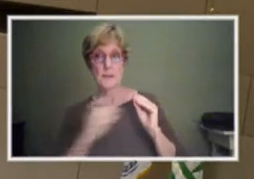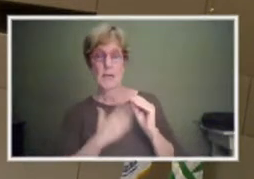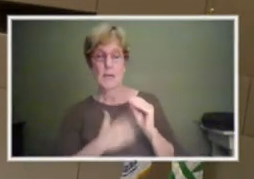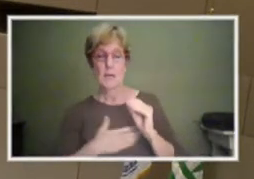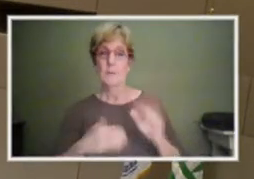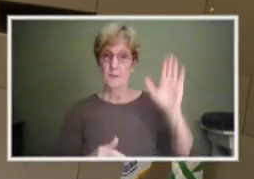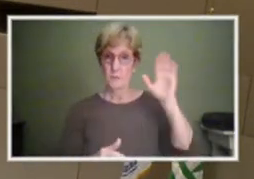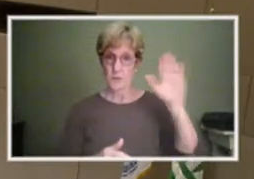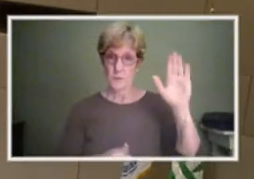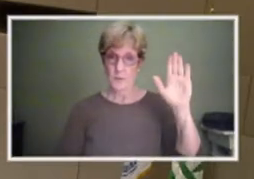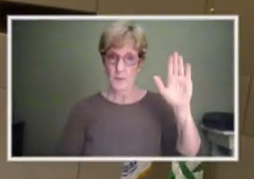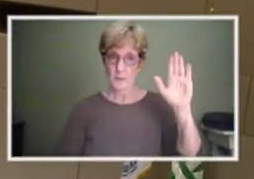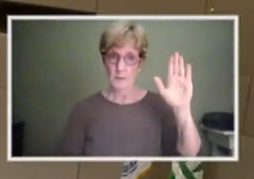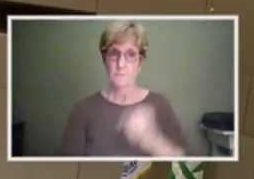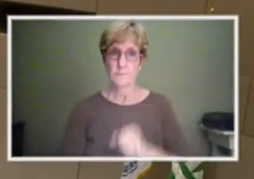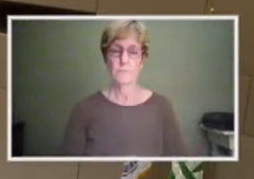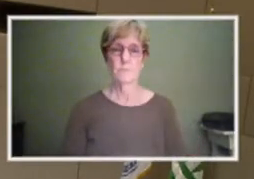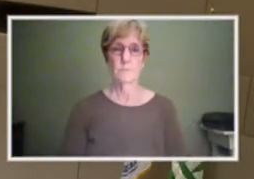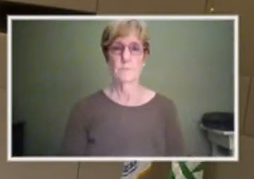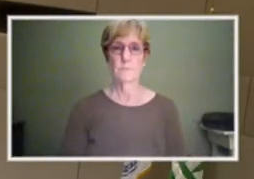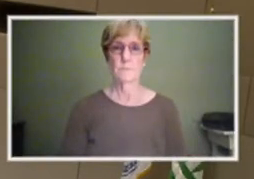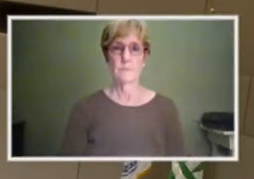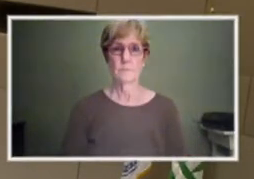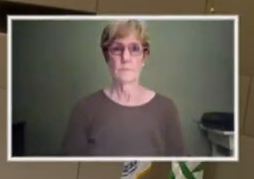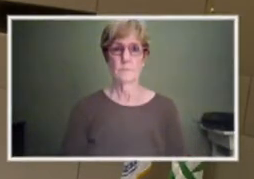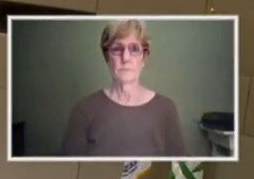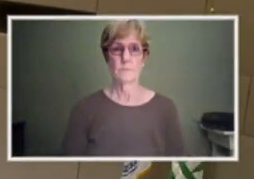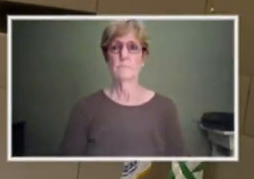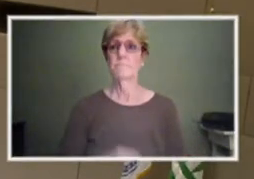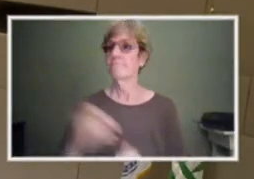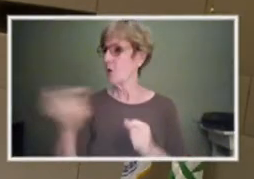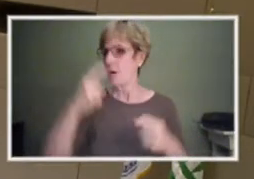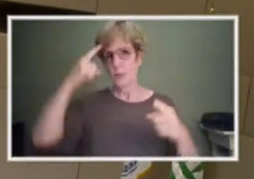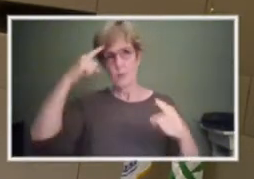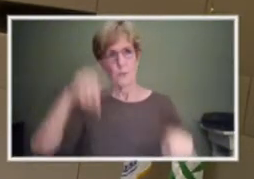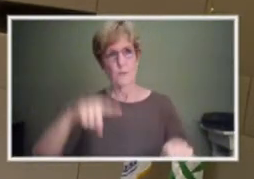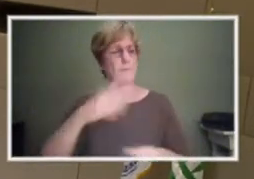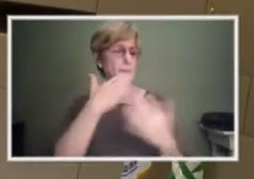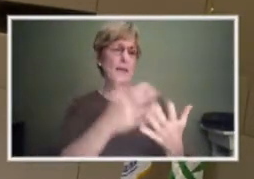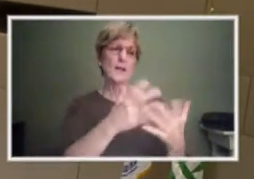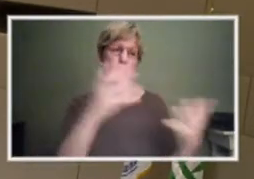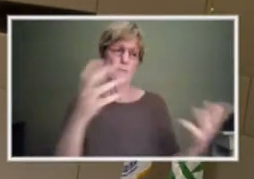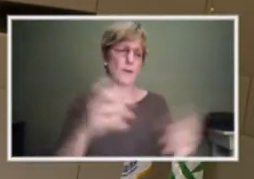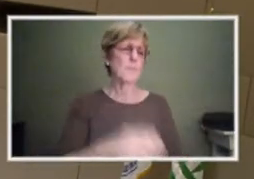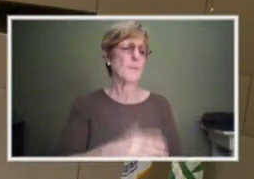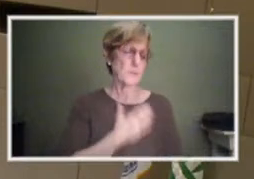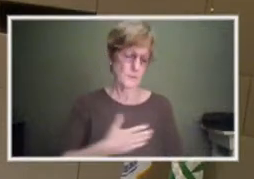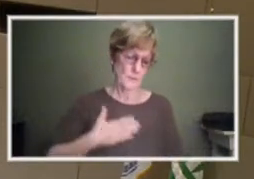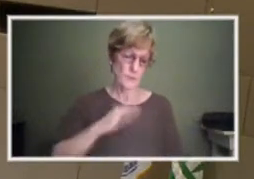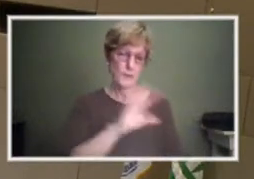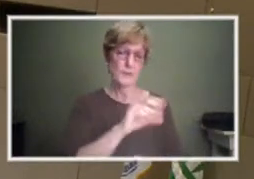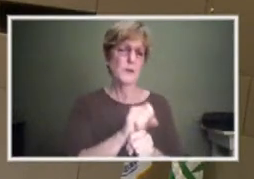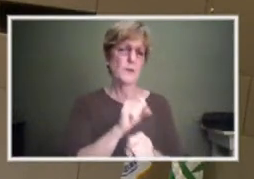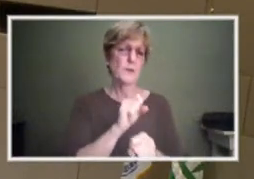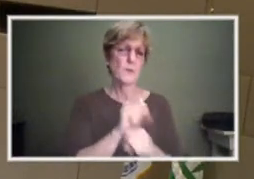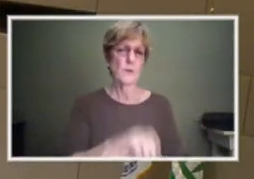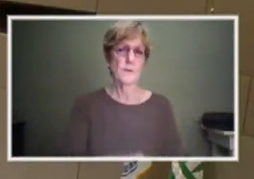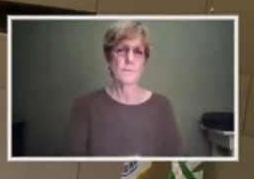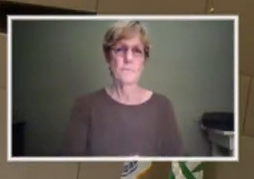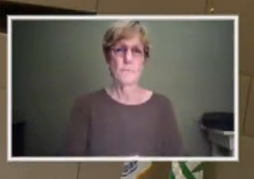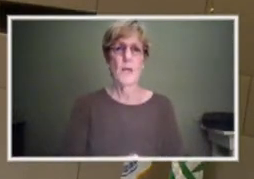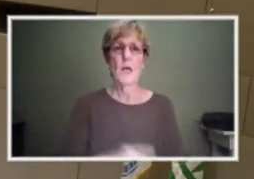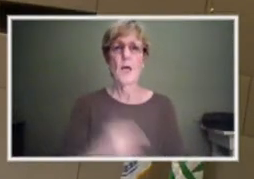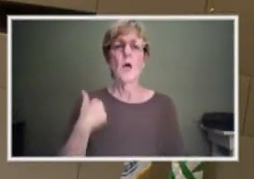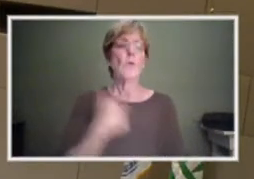hand. All right, that's unanimous. Thank you very much. Appreciate the work. We are going to have a